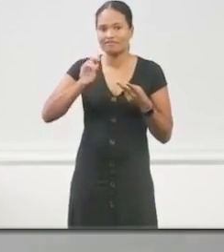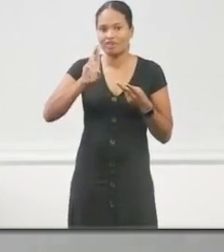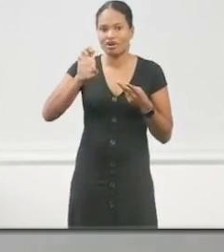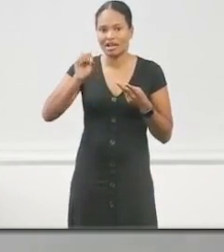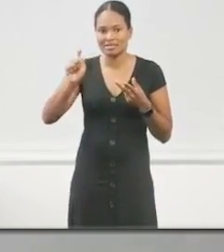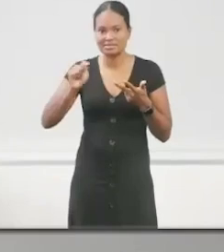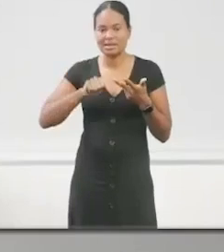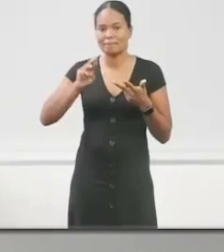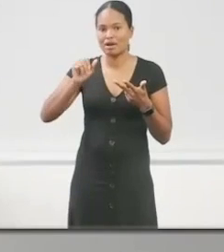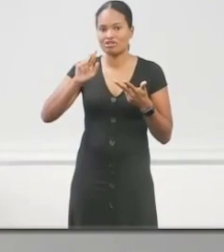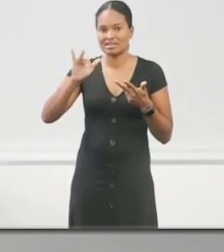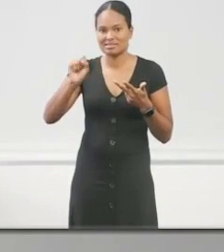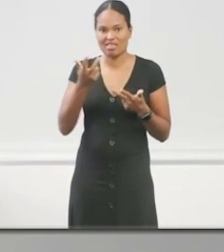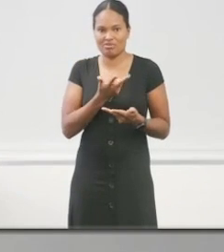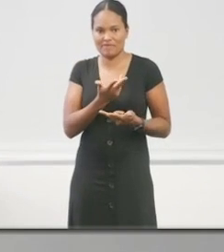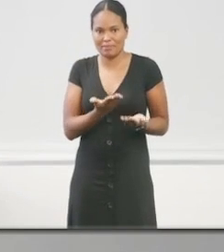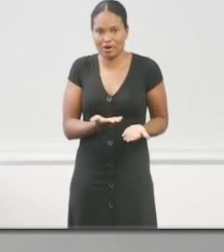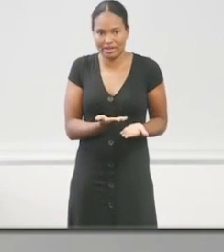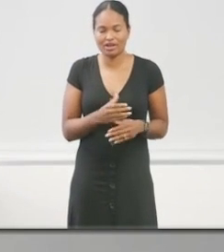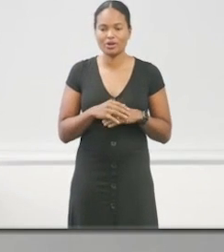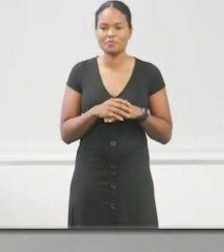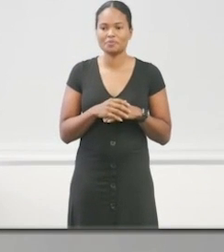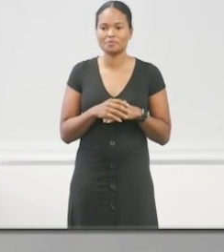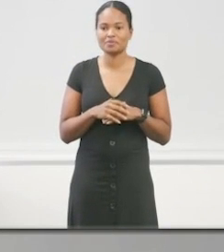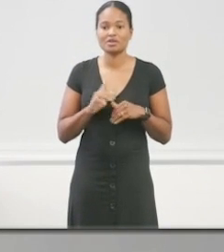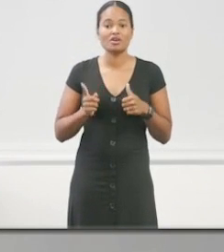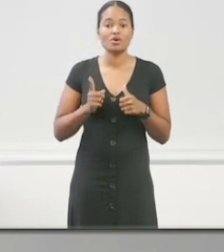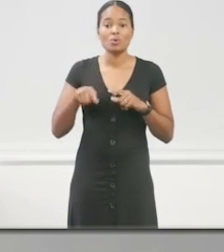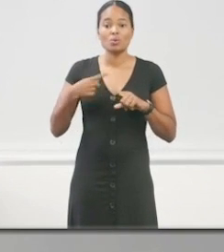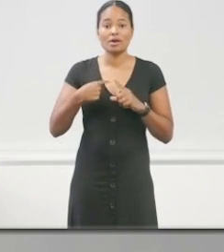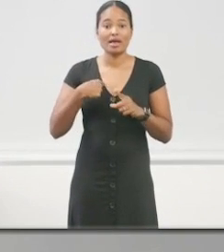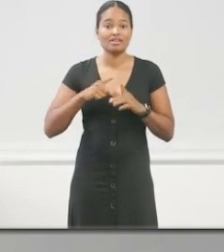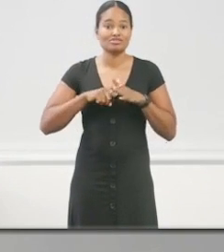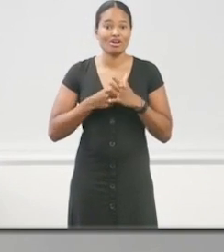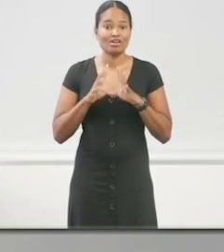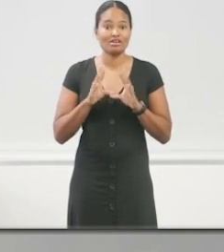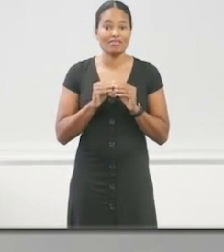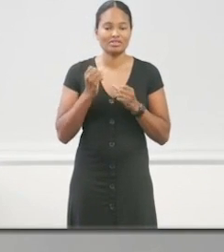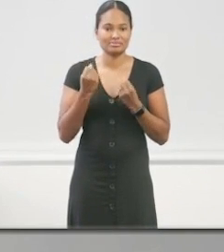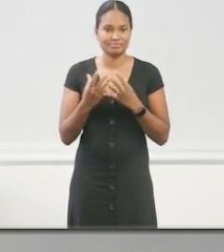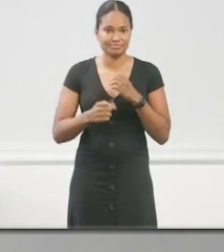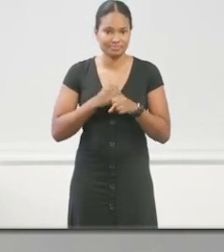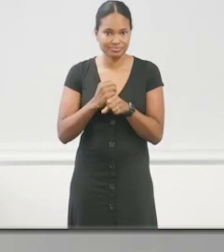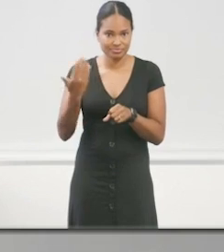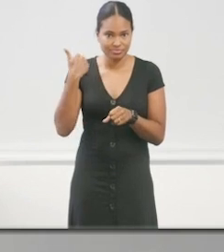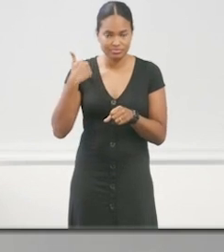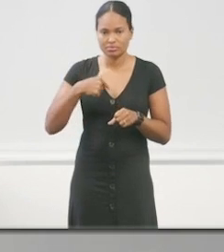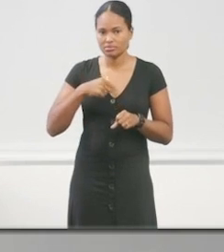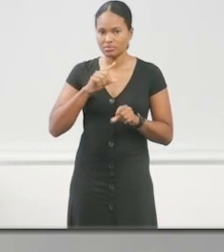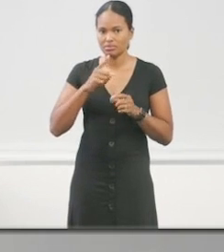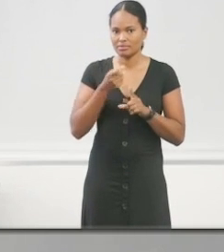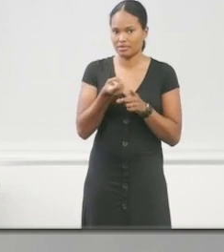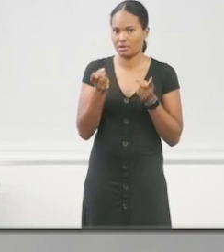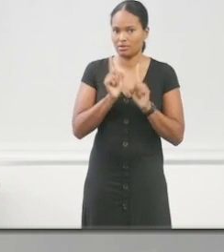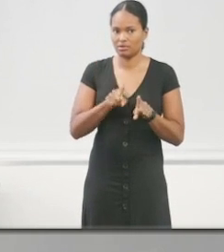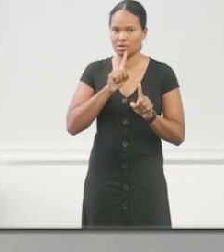here. When I first started this conference many, many years ago, I was focused on the incident command-based system. I don't know